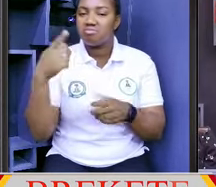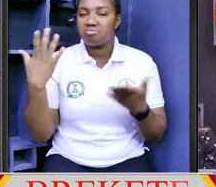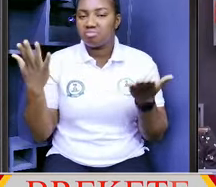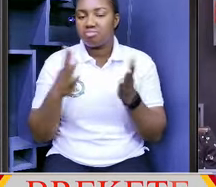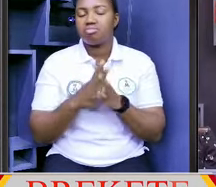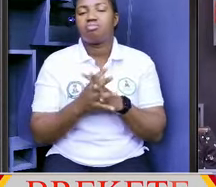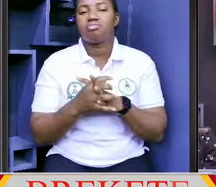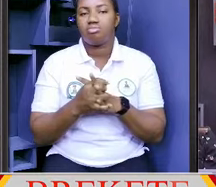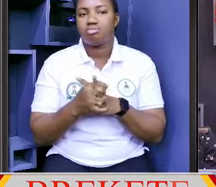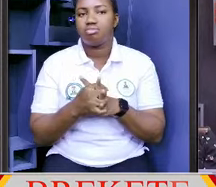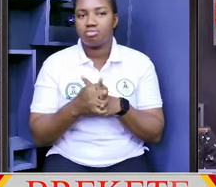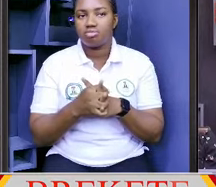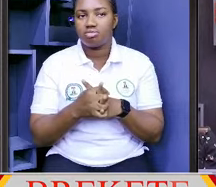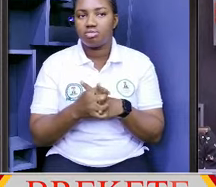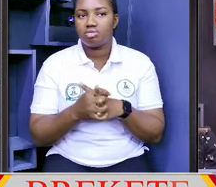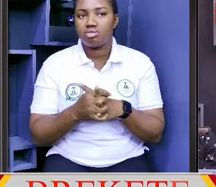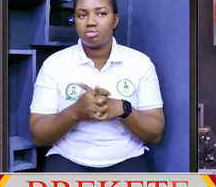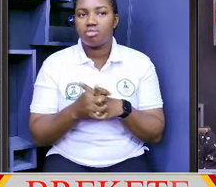Okay.